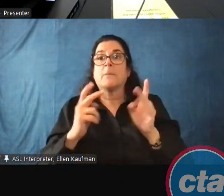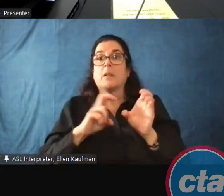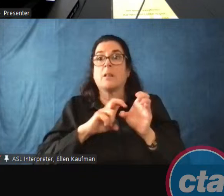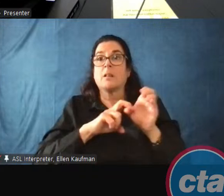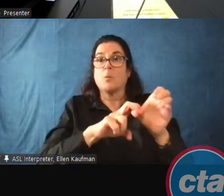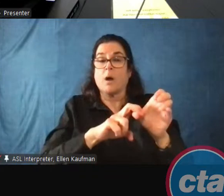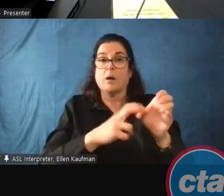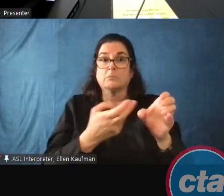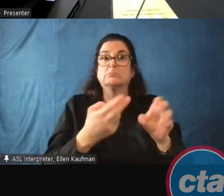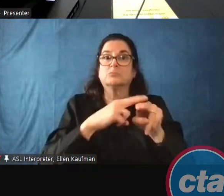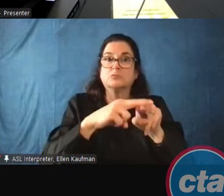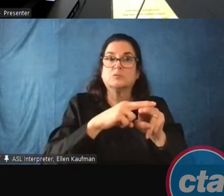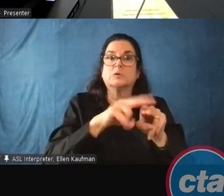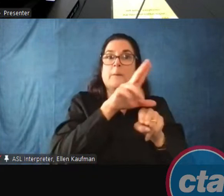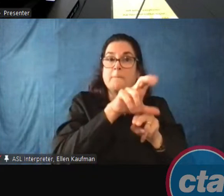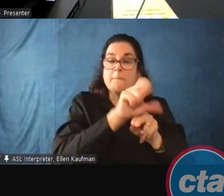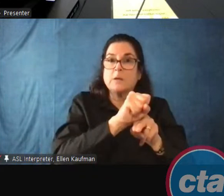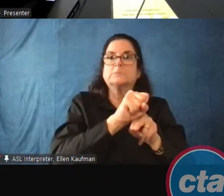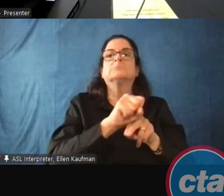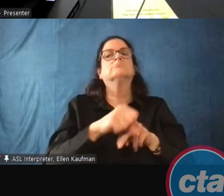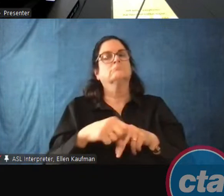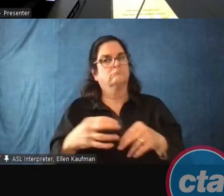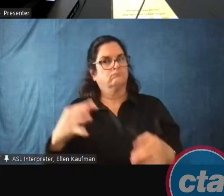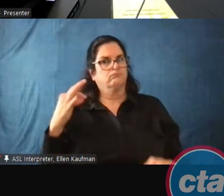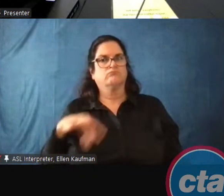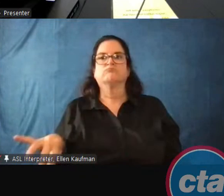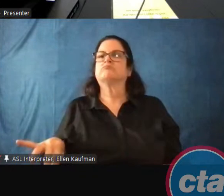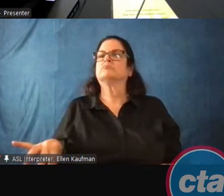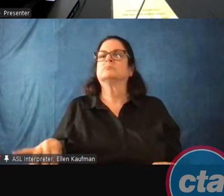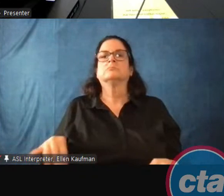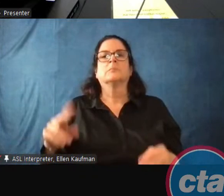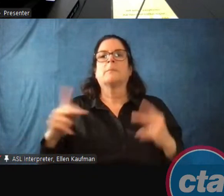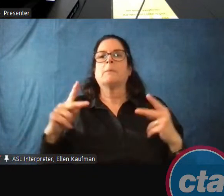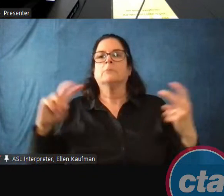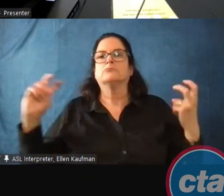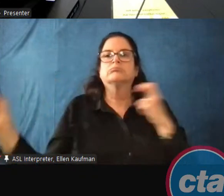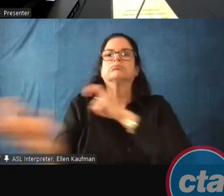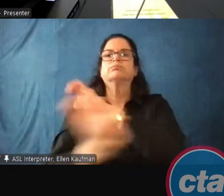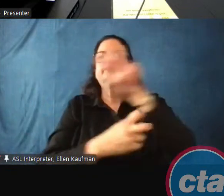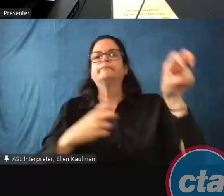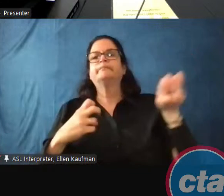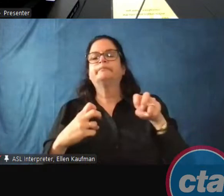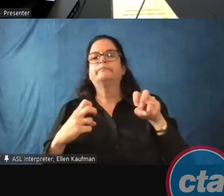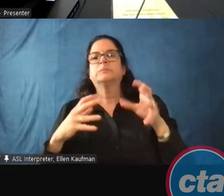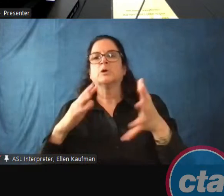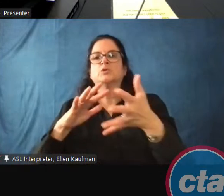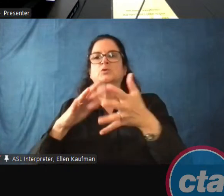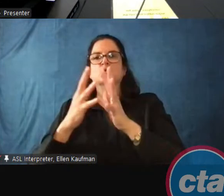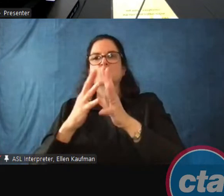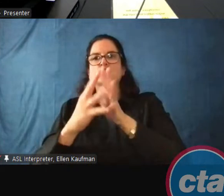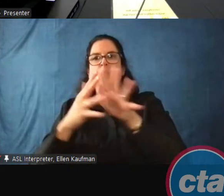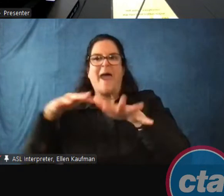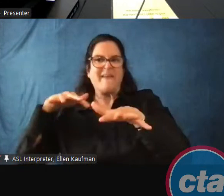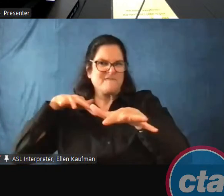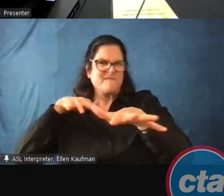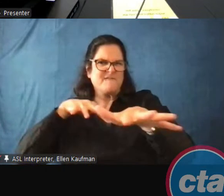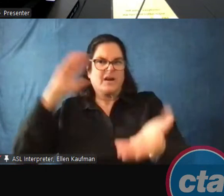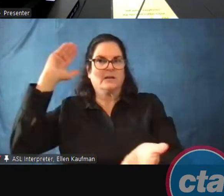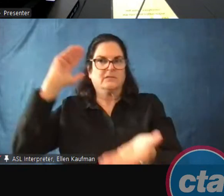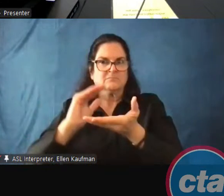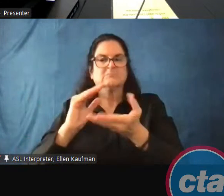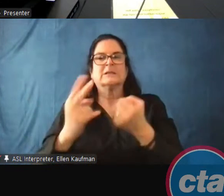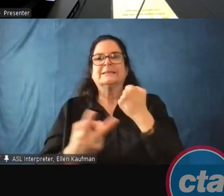added investments with benefits in the mobility side with lower congestion. That would save about a 9% travel